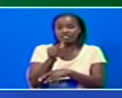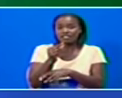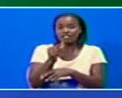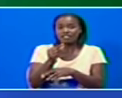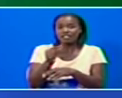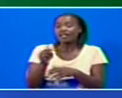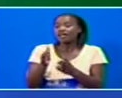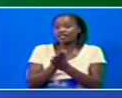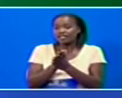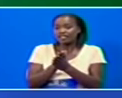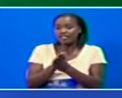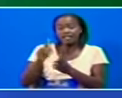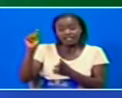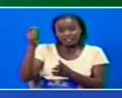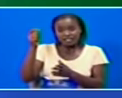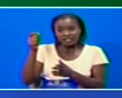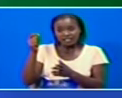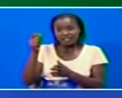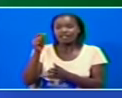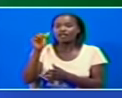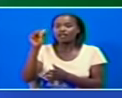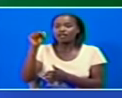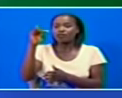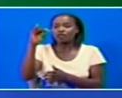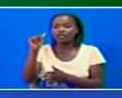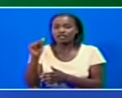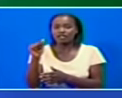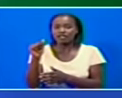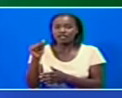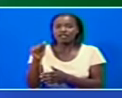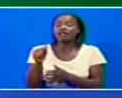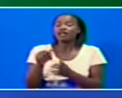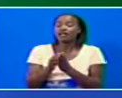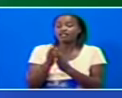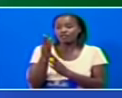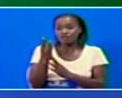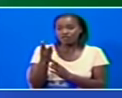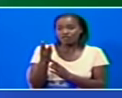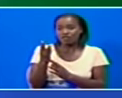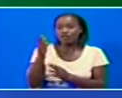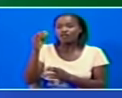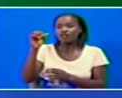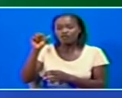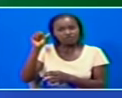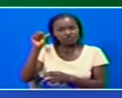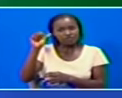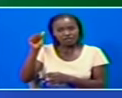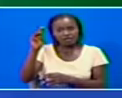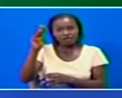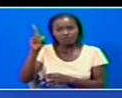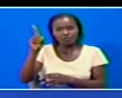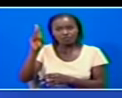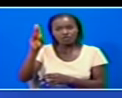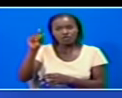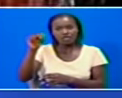Dr. Amina Mohamed of Kenya, or Dr. Abdoulaye Bathily of Senegal? Watch